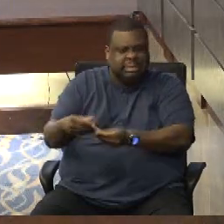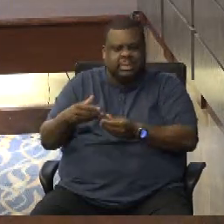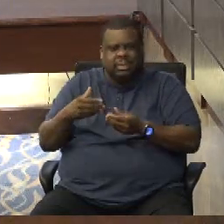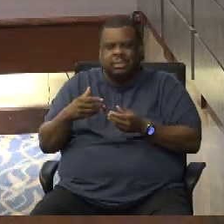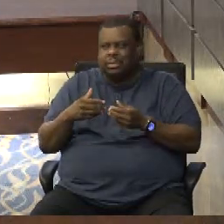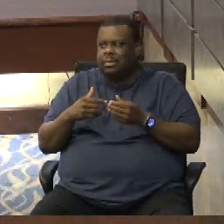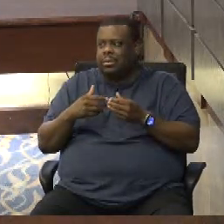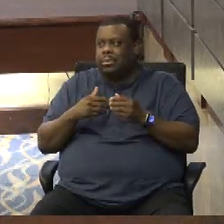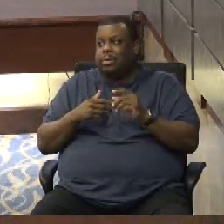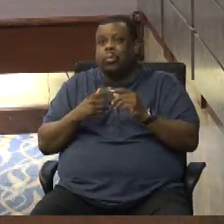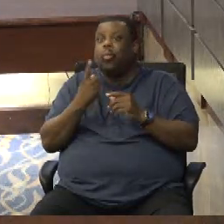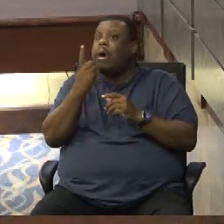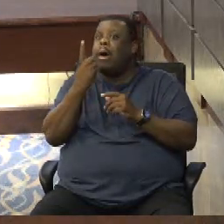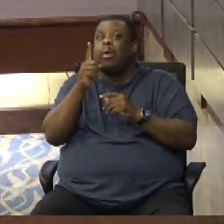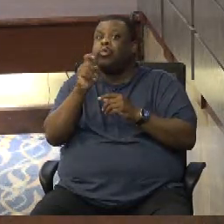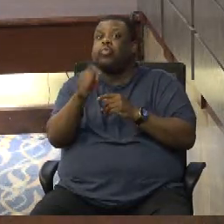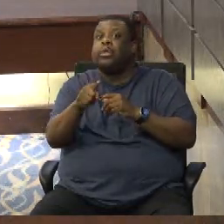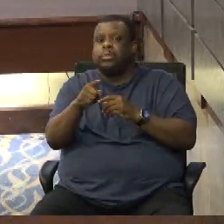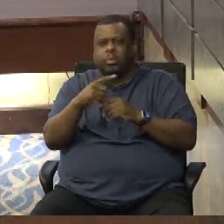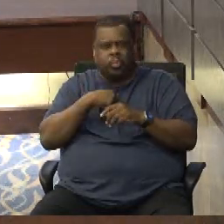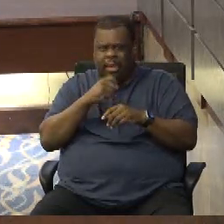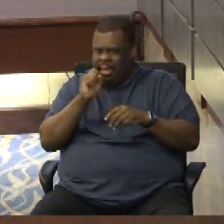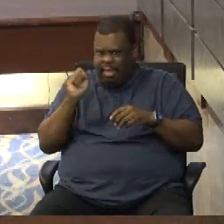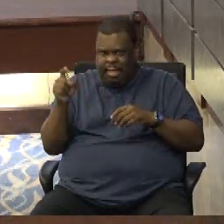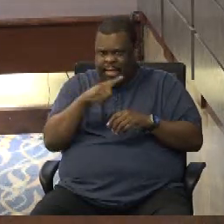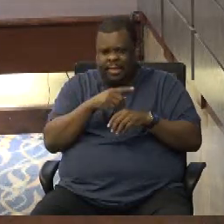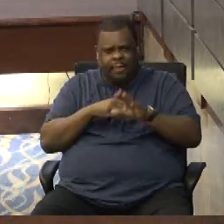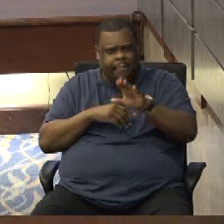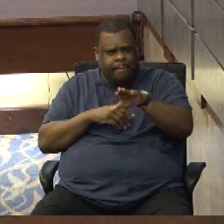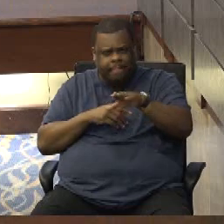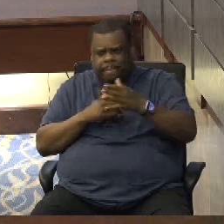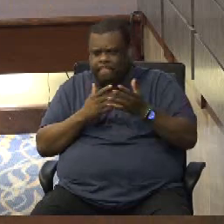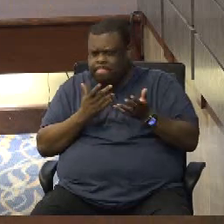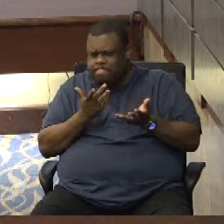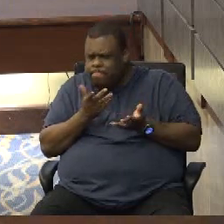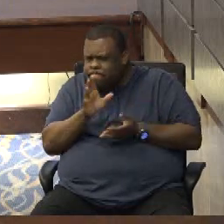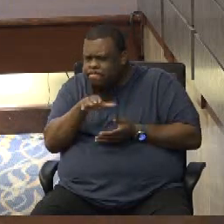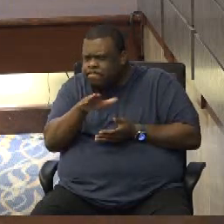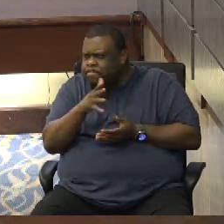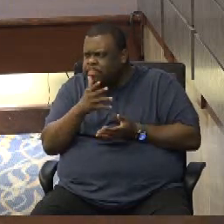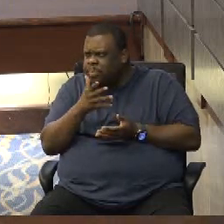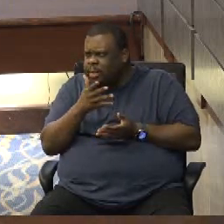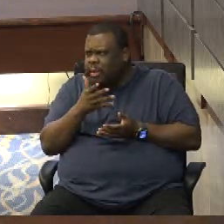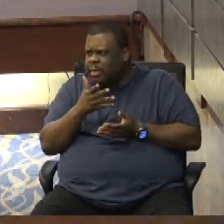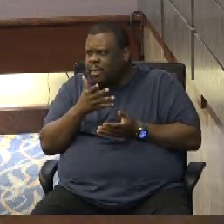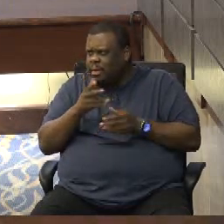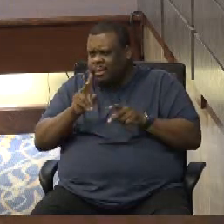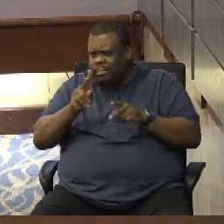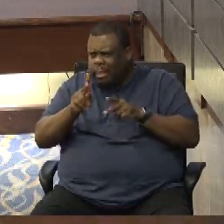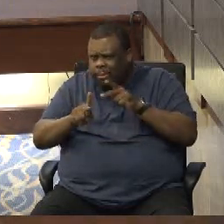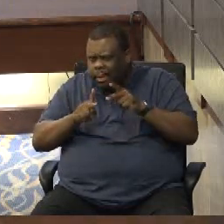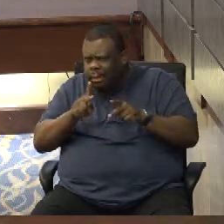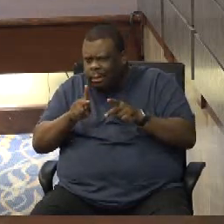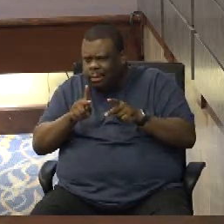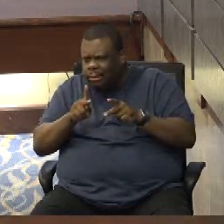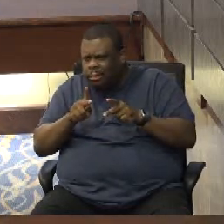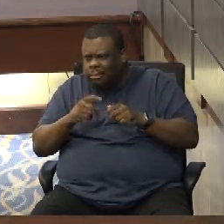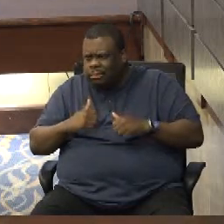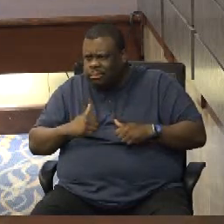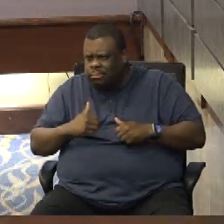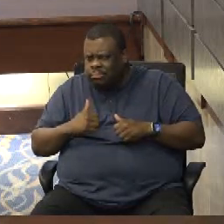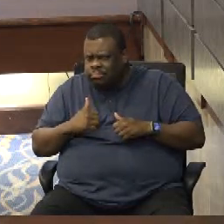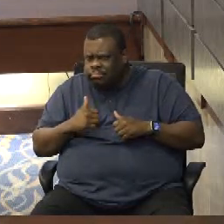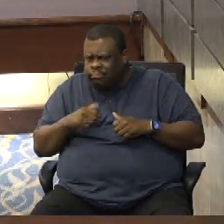first questions we ask is, our workforce asks is, what's the life like here? Like, what's the quality of life here? Mm-hmm. And small